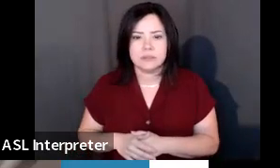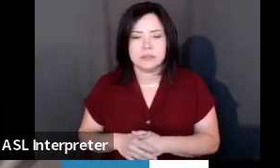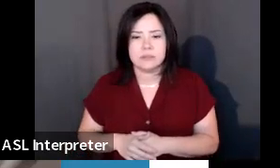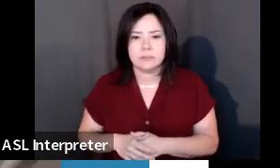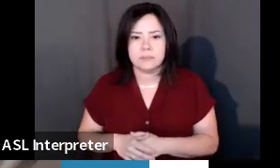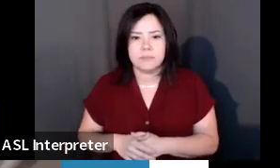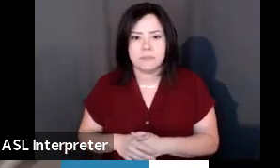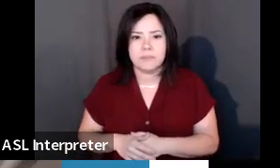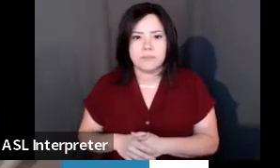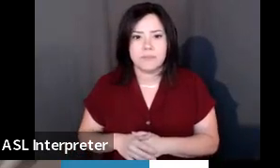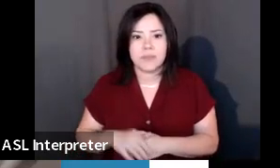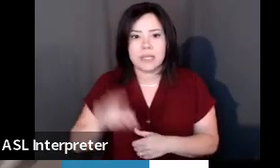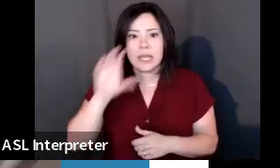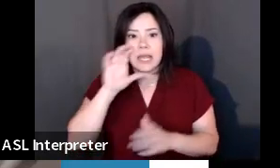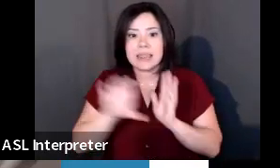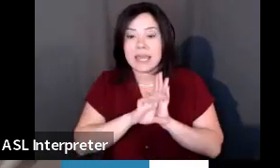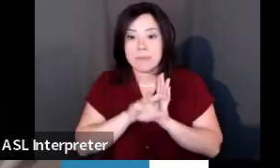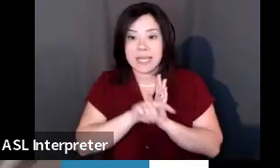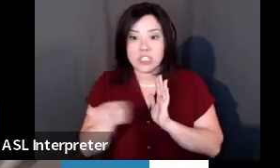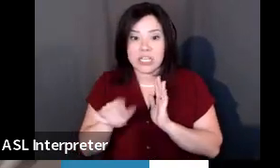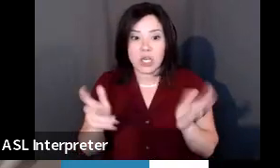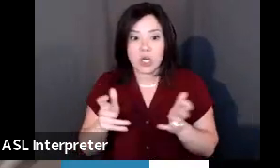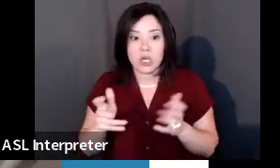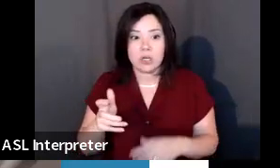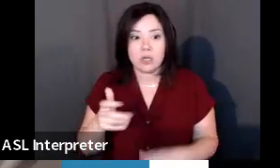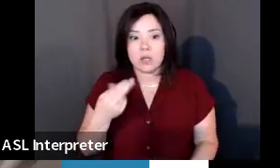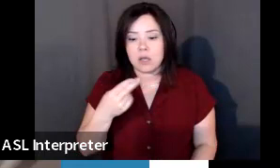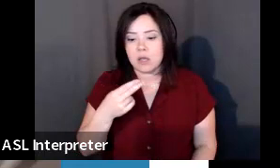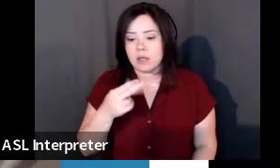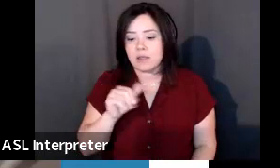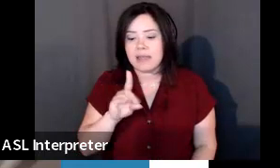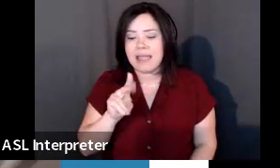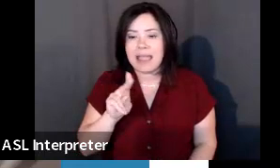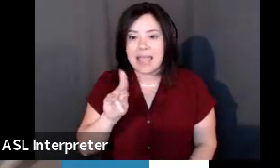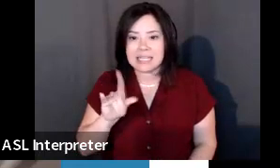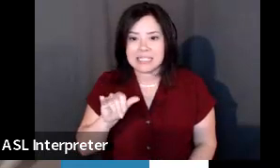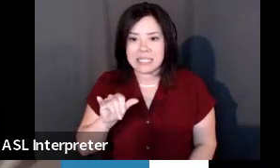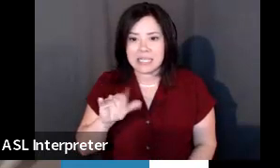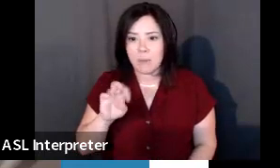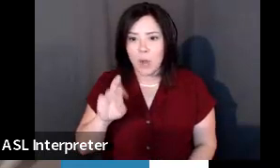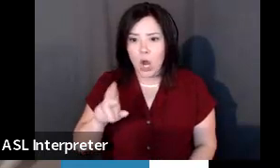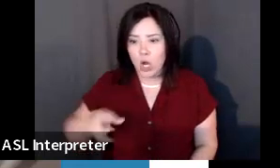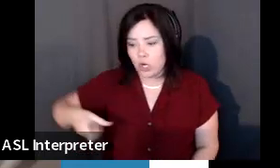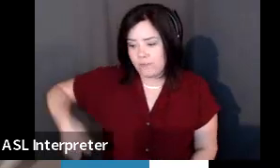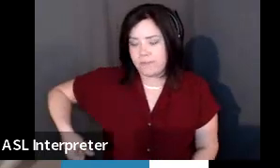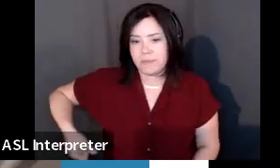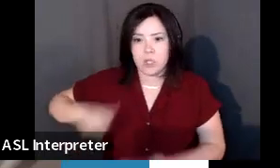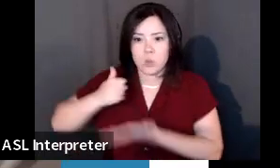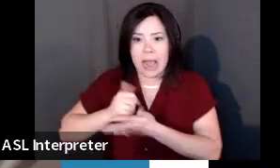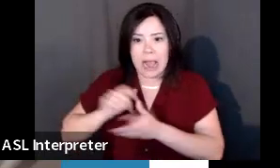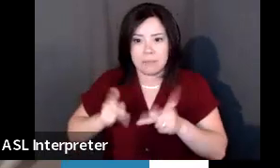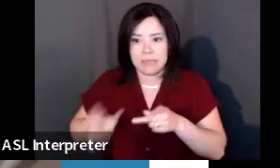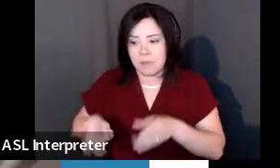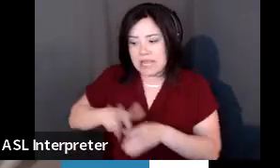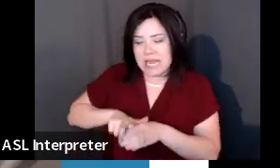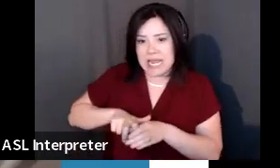And then images on this slide are of the handy bar, which is a device that helps get people in and out of a